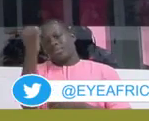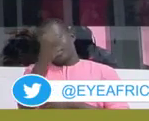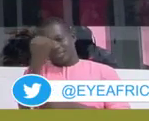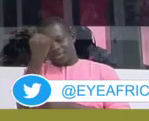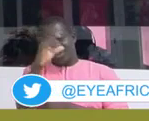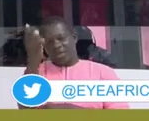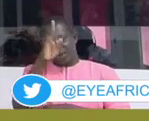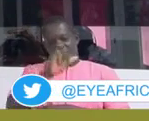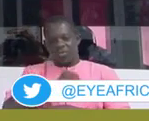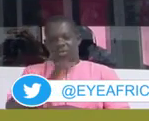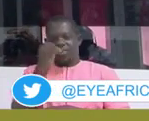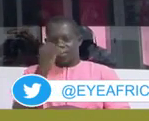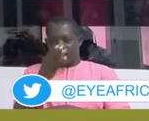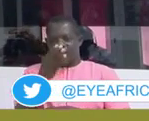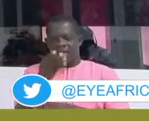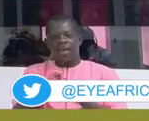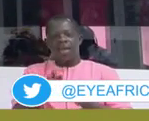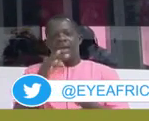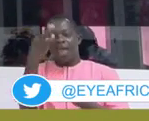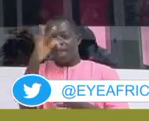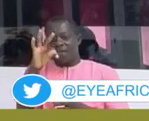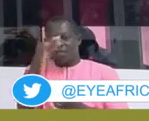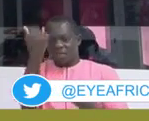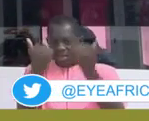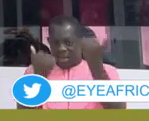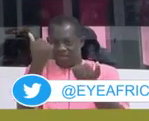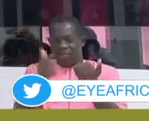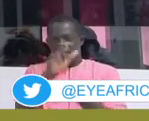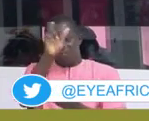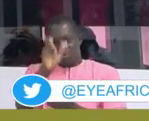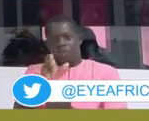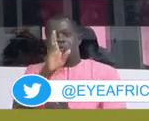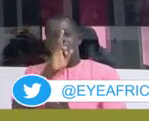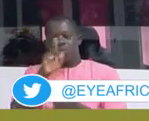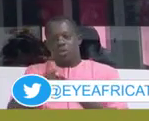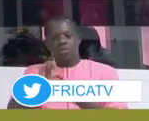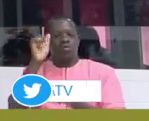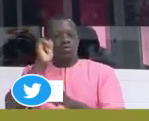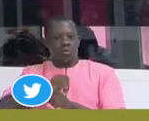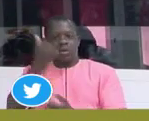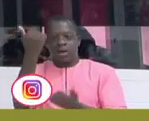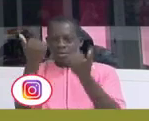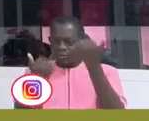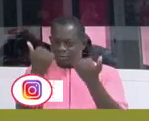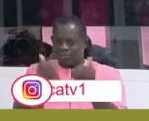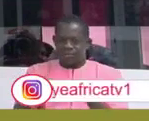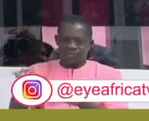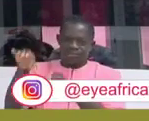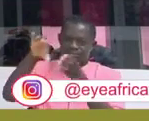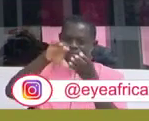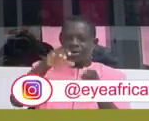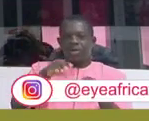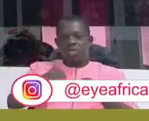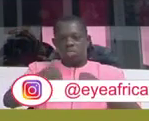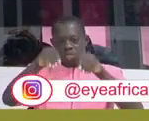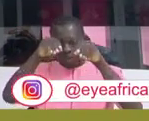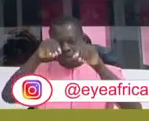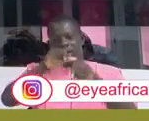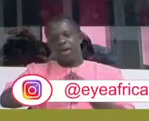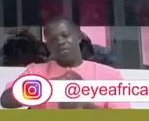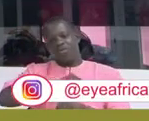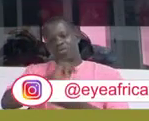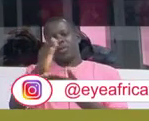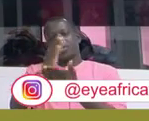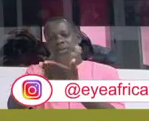power. Yeah. Because what he he said that well the drivers who used to take the sand and gravel to Canada they have their